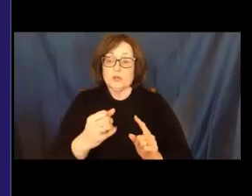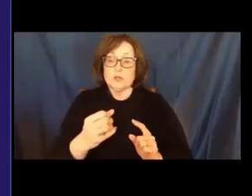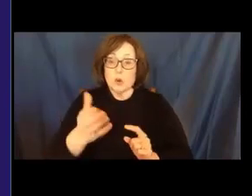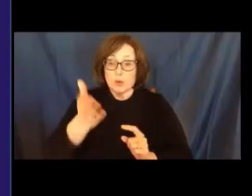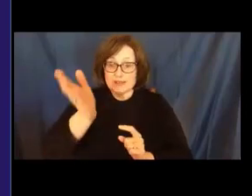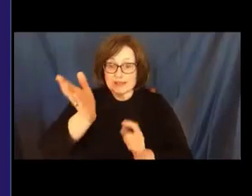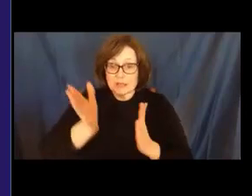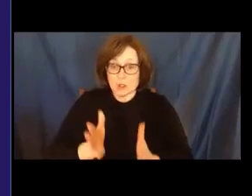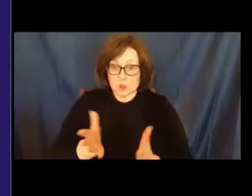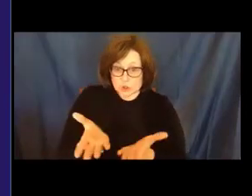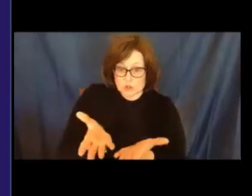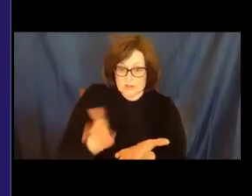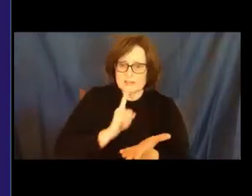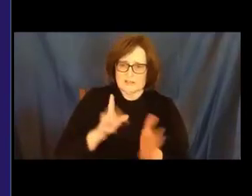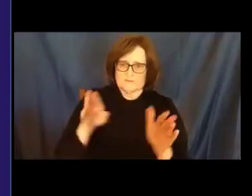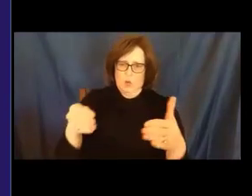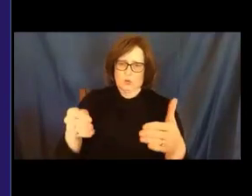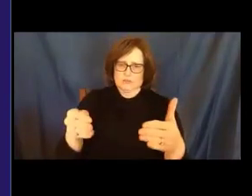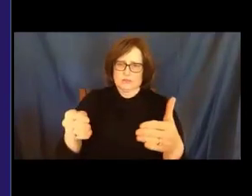they're saying.